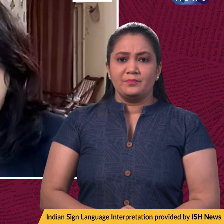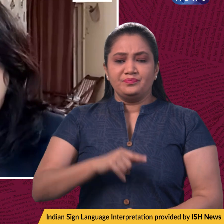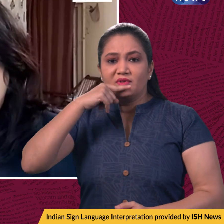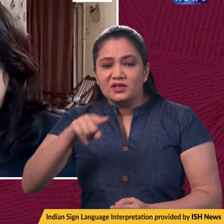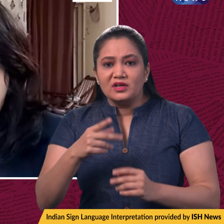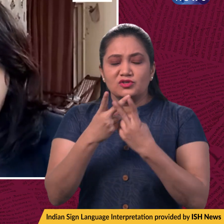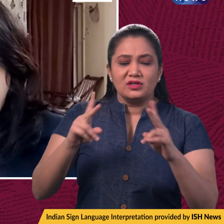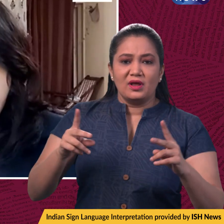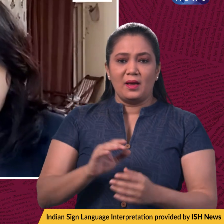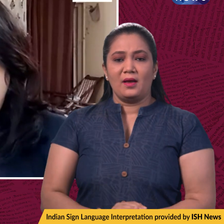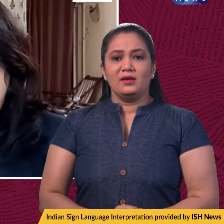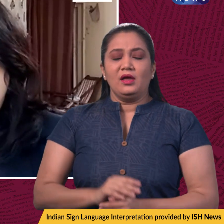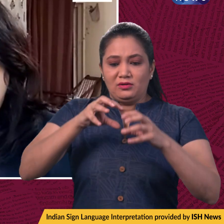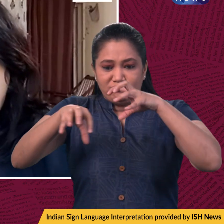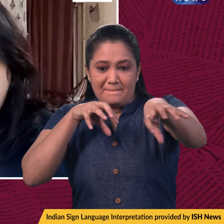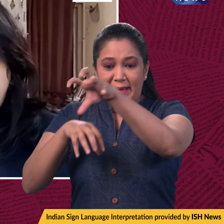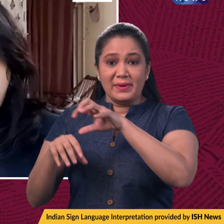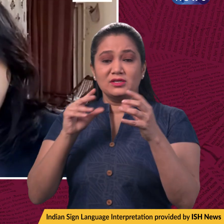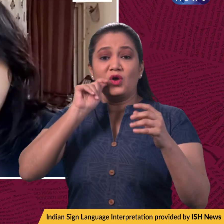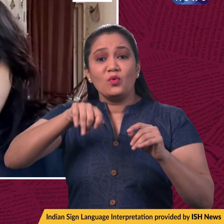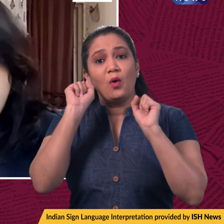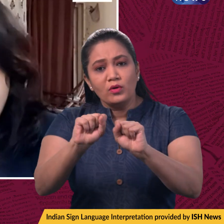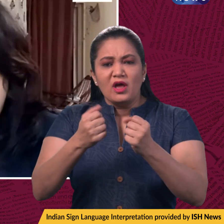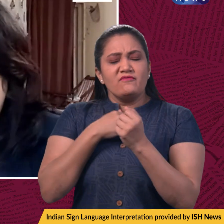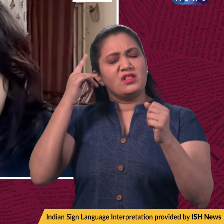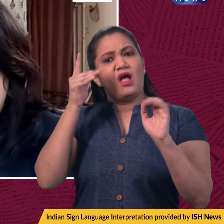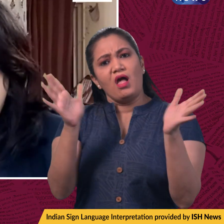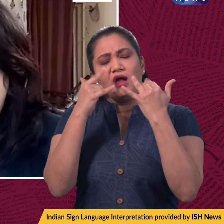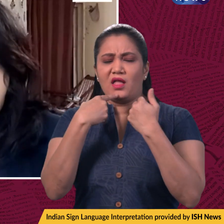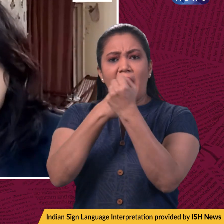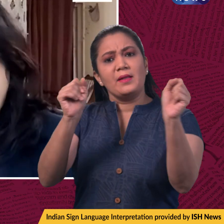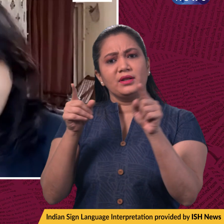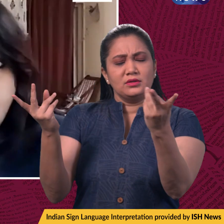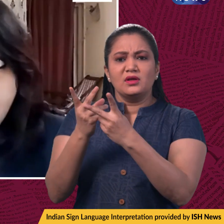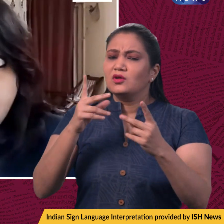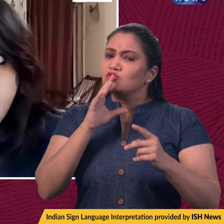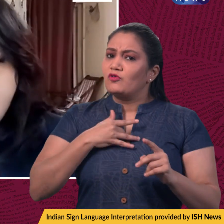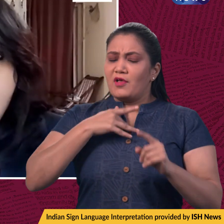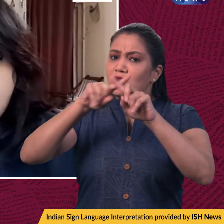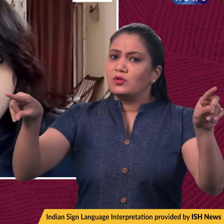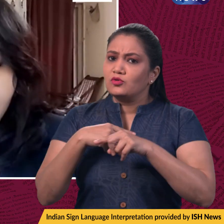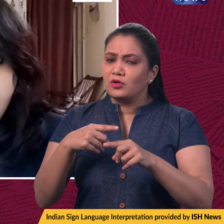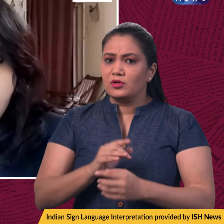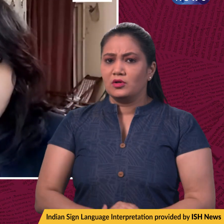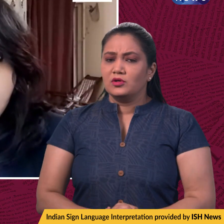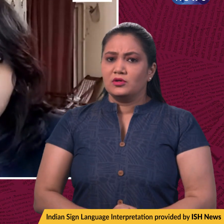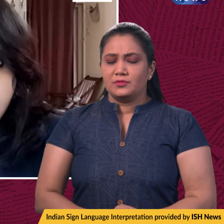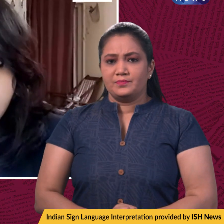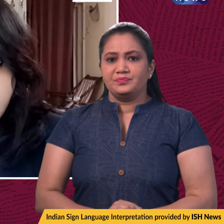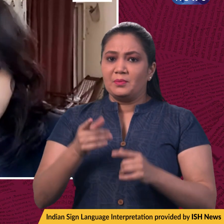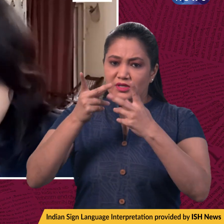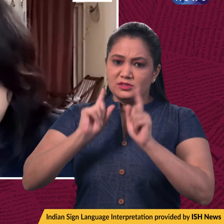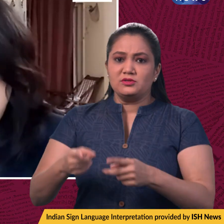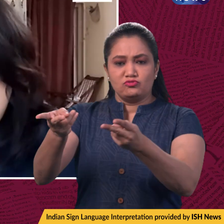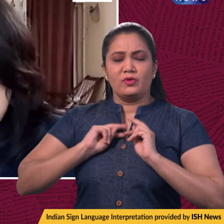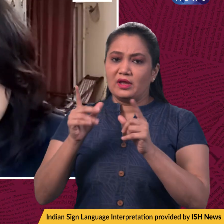2 Russian-backed breakaway regions in eastern Ukraine as independent, saying it would be illegal and draw a